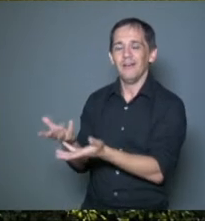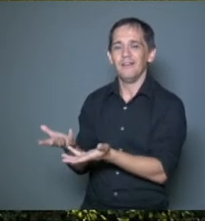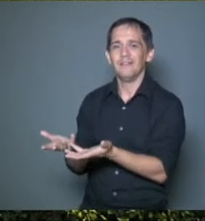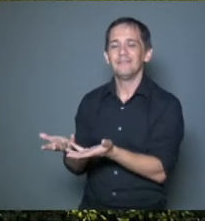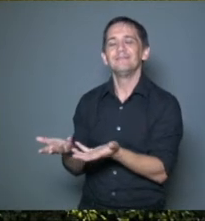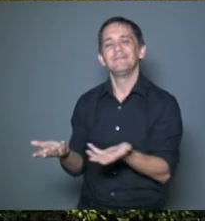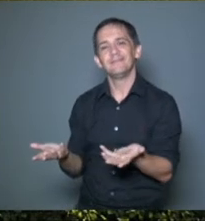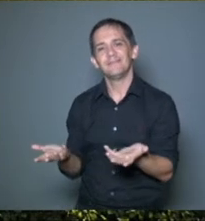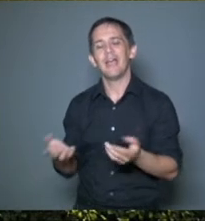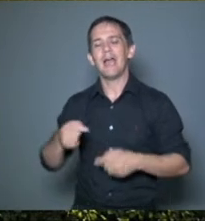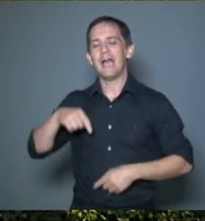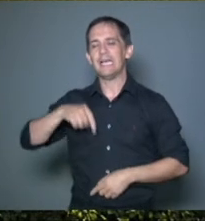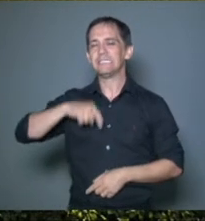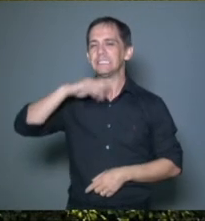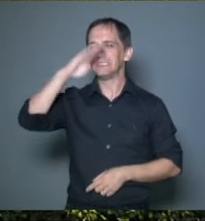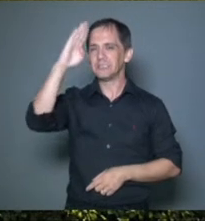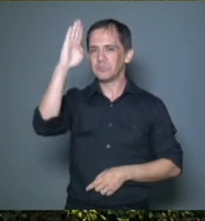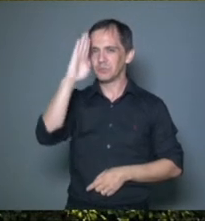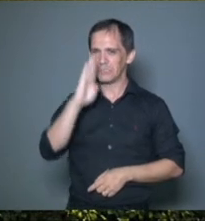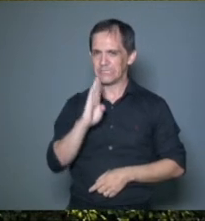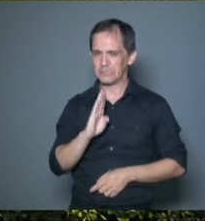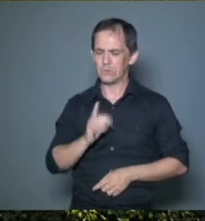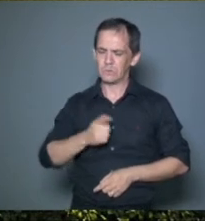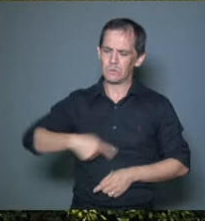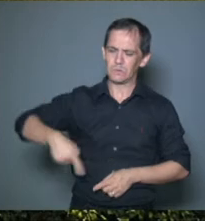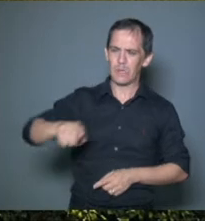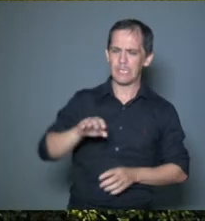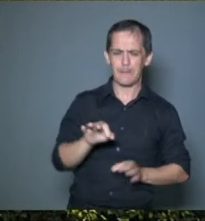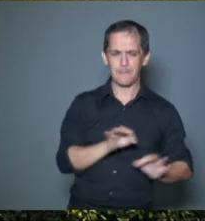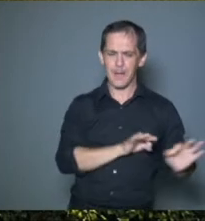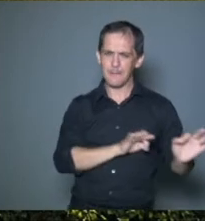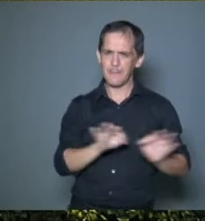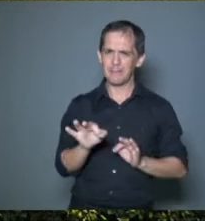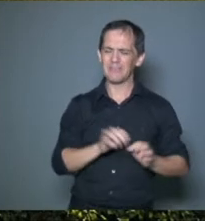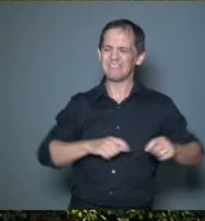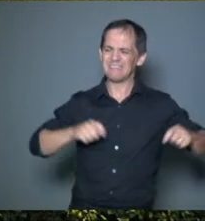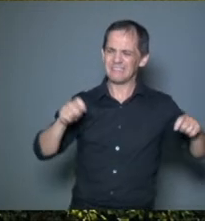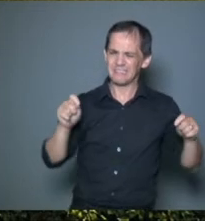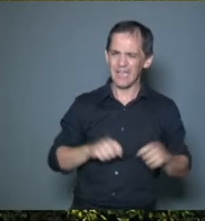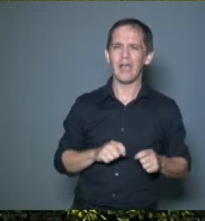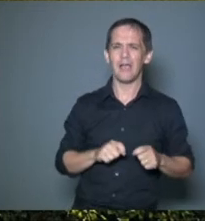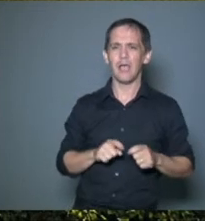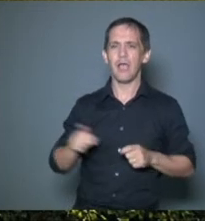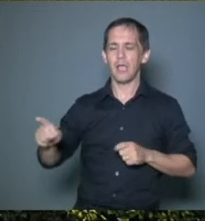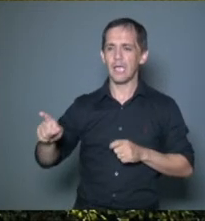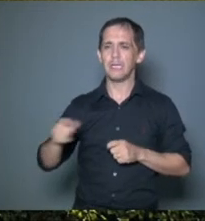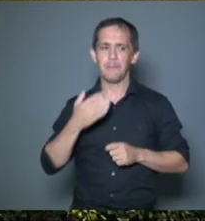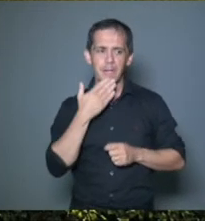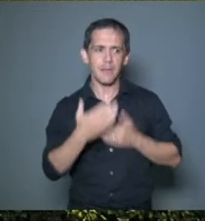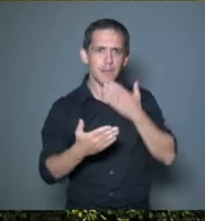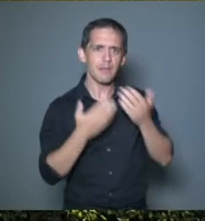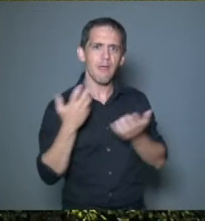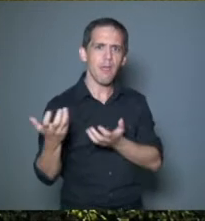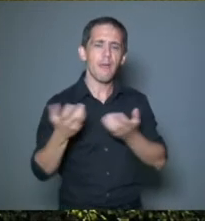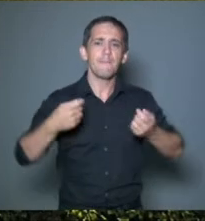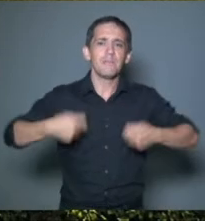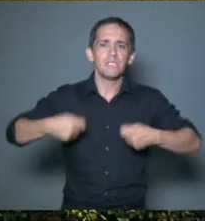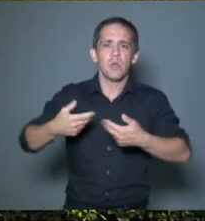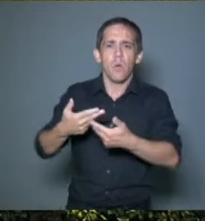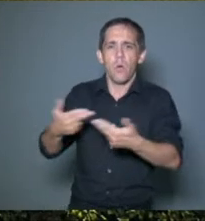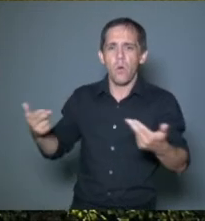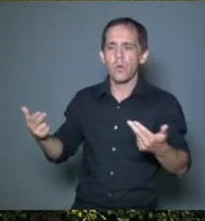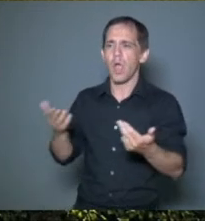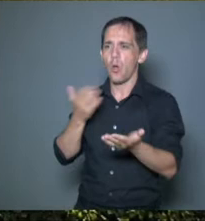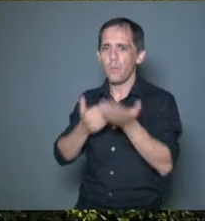Fortunately, Brazil is the best prepared country to meet that demand growth. And within